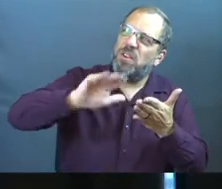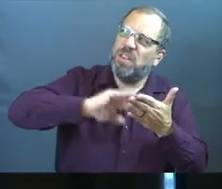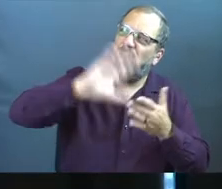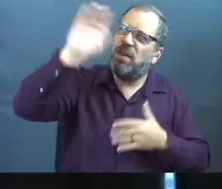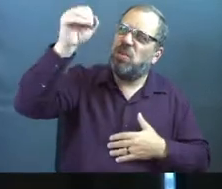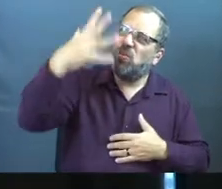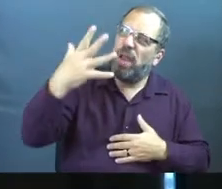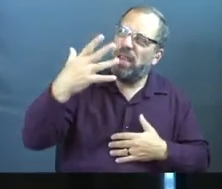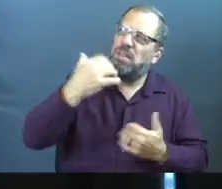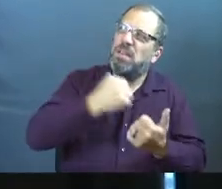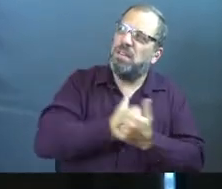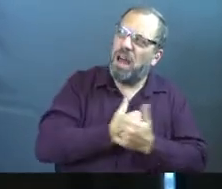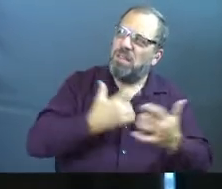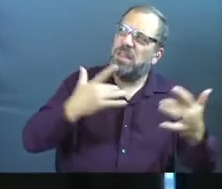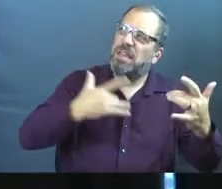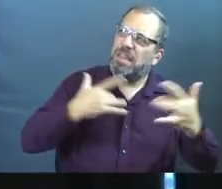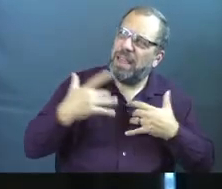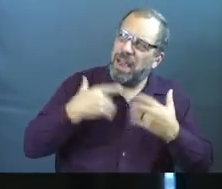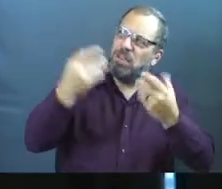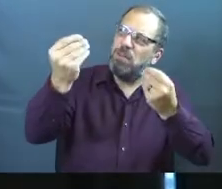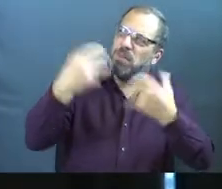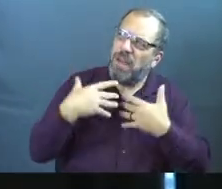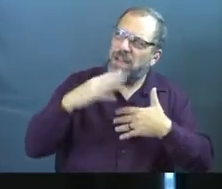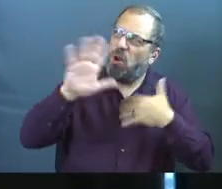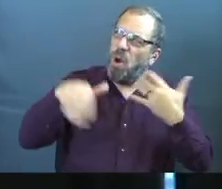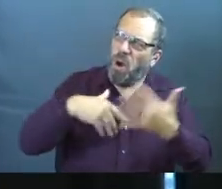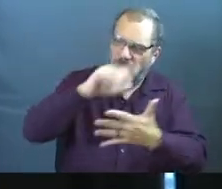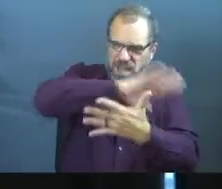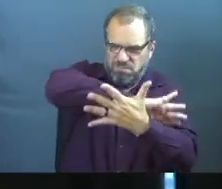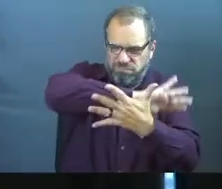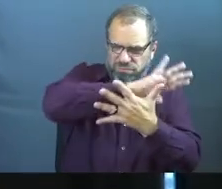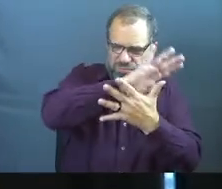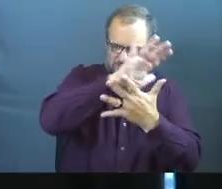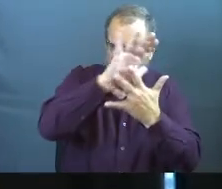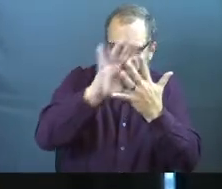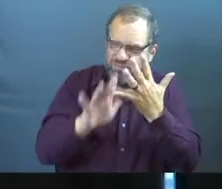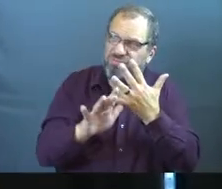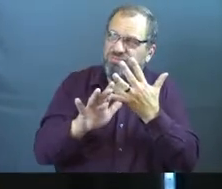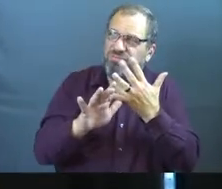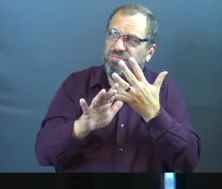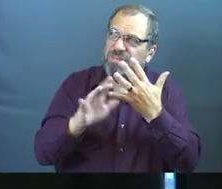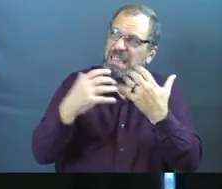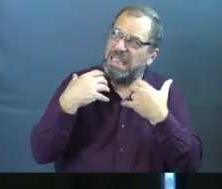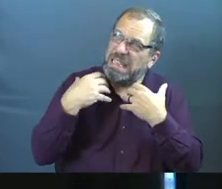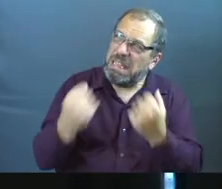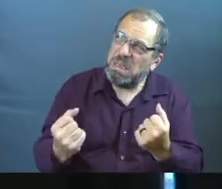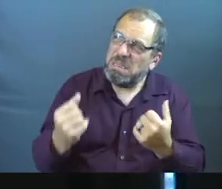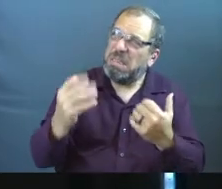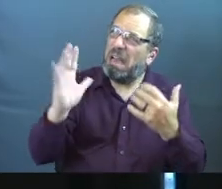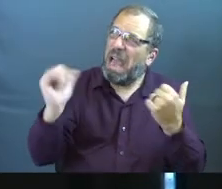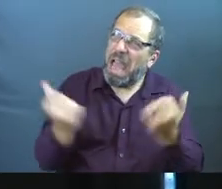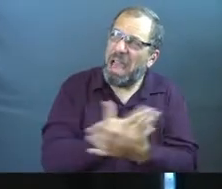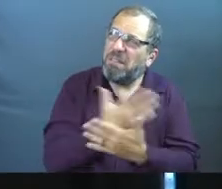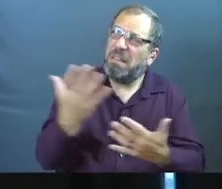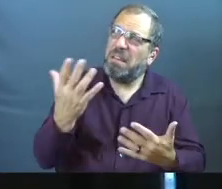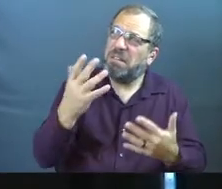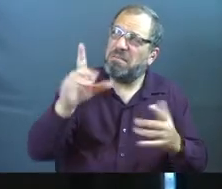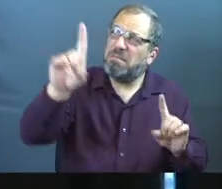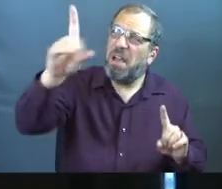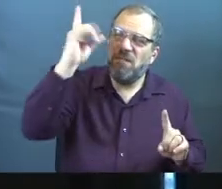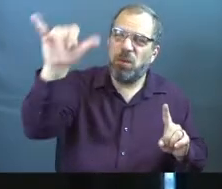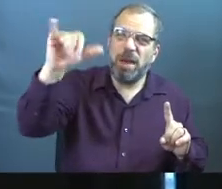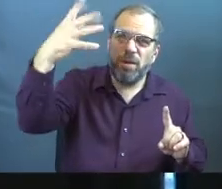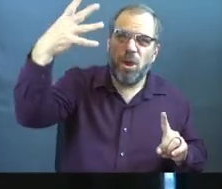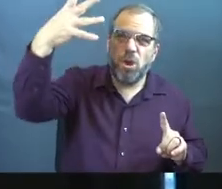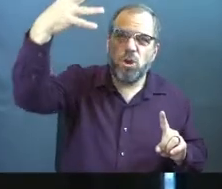is love, who cares and provides, and all these things, who heals, gone forever.